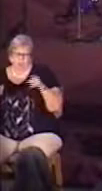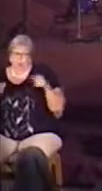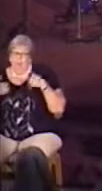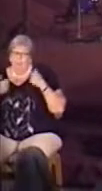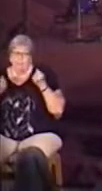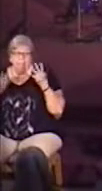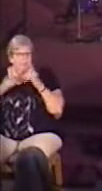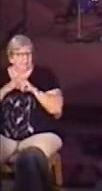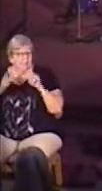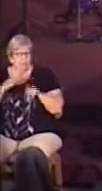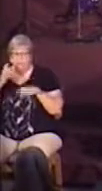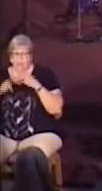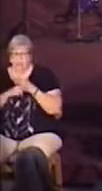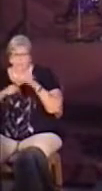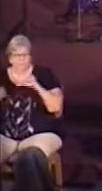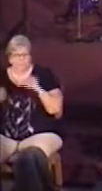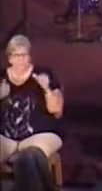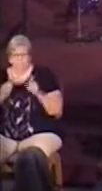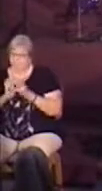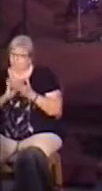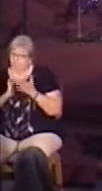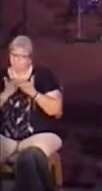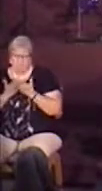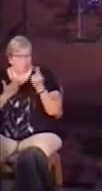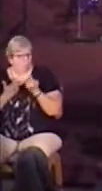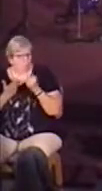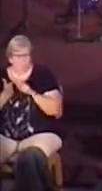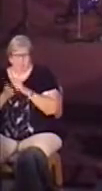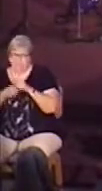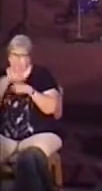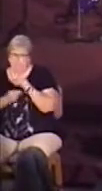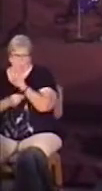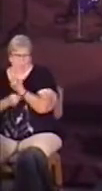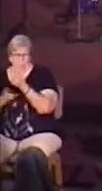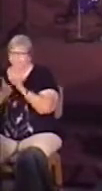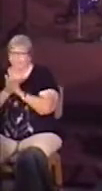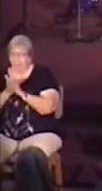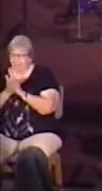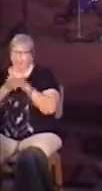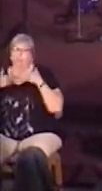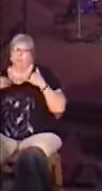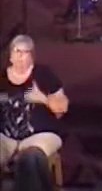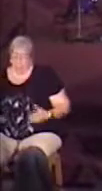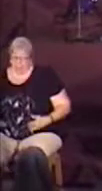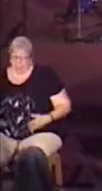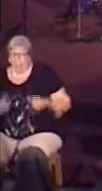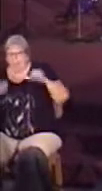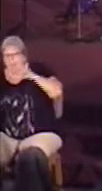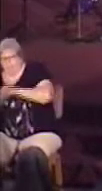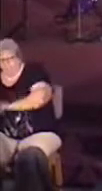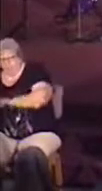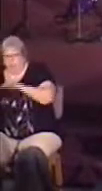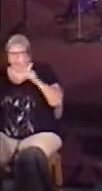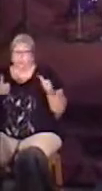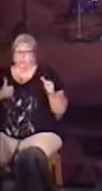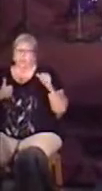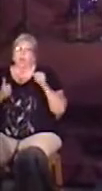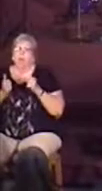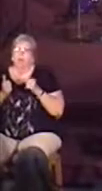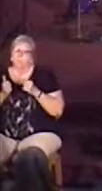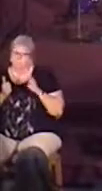different forms of baptism. Well, the Bible only records one, and that is total body immersion by a believing